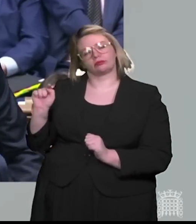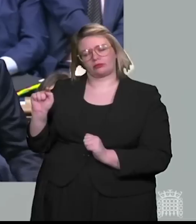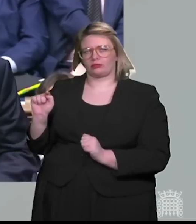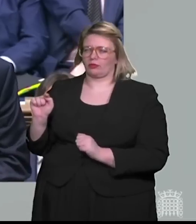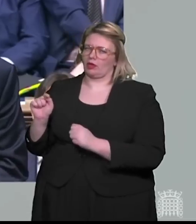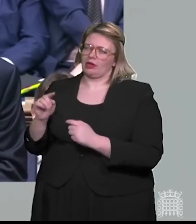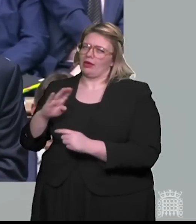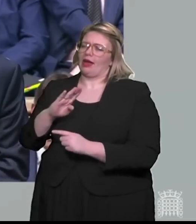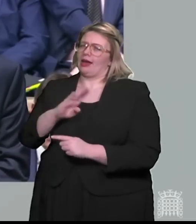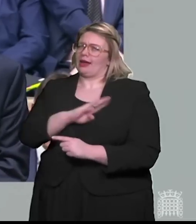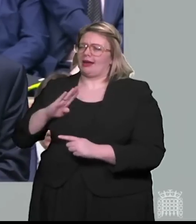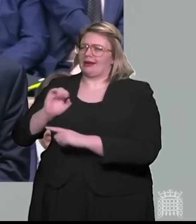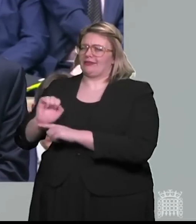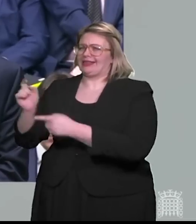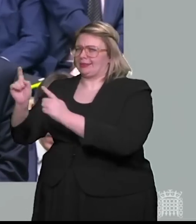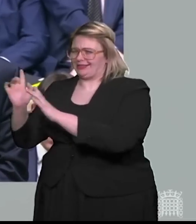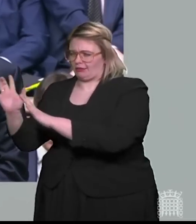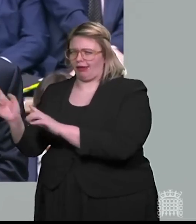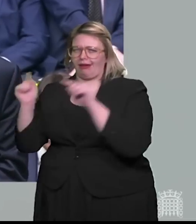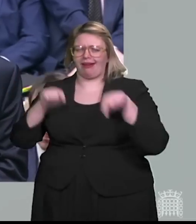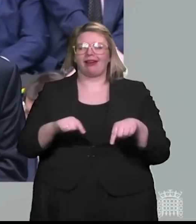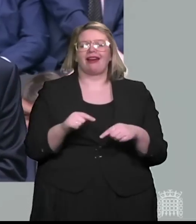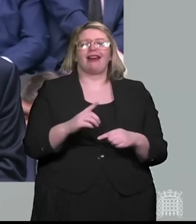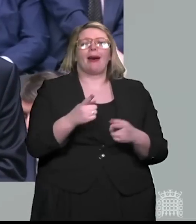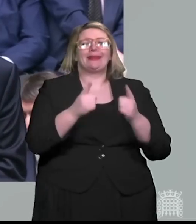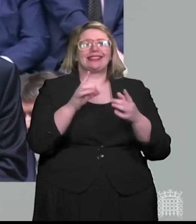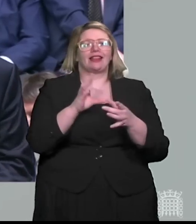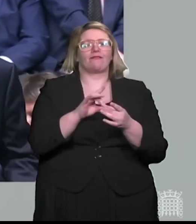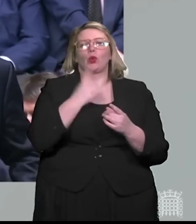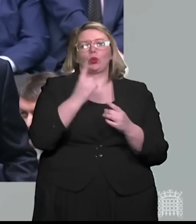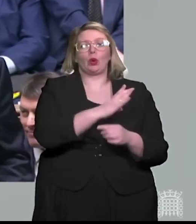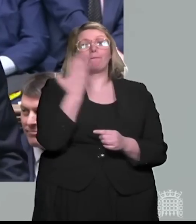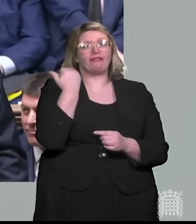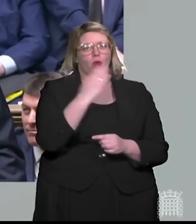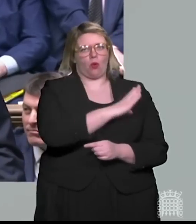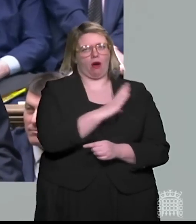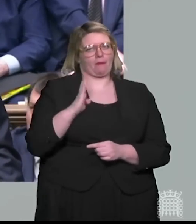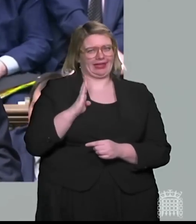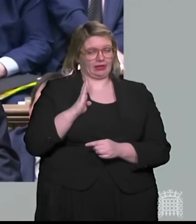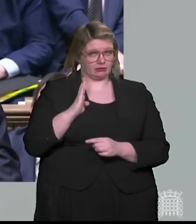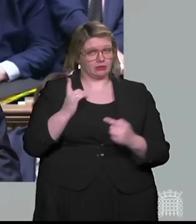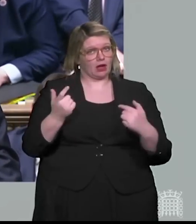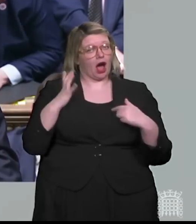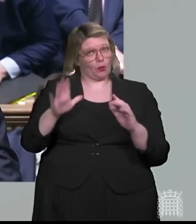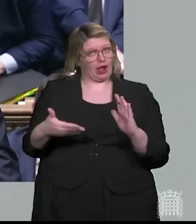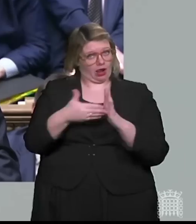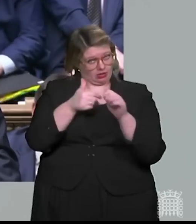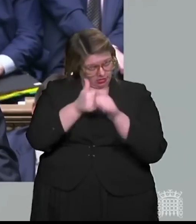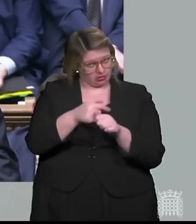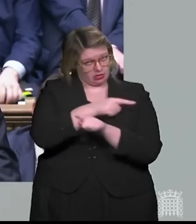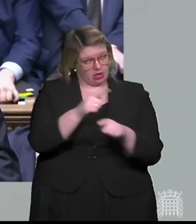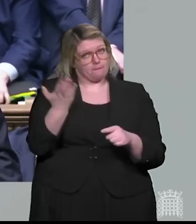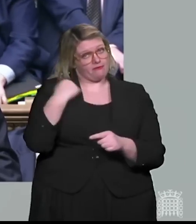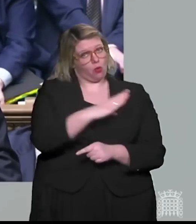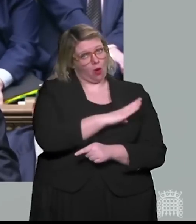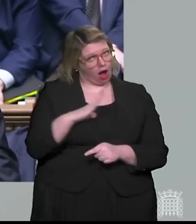equally persuasive Minister for Veterans Affairs, I am today also increasing support for our brave